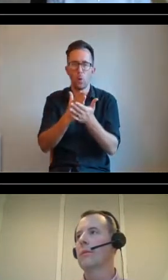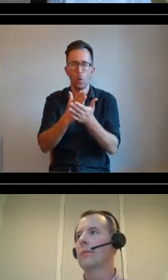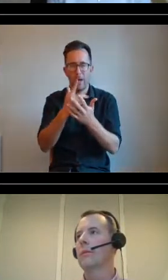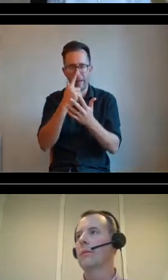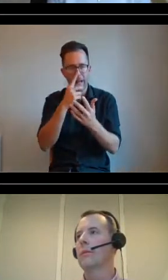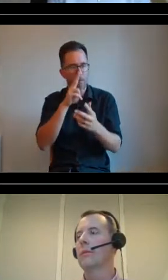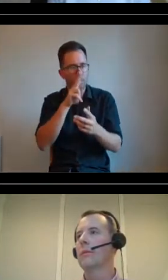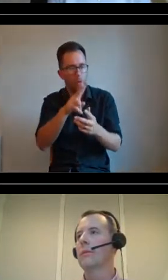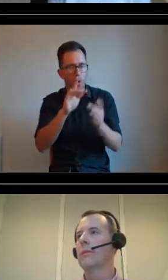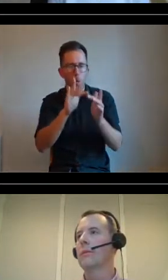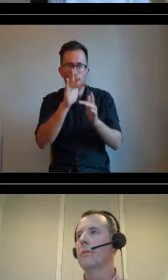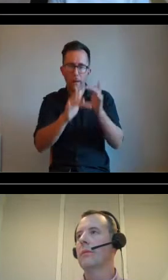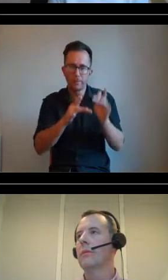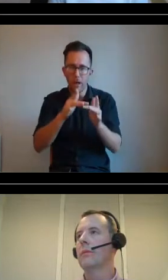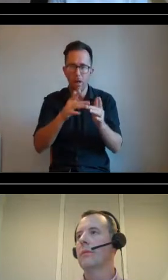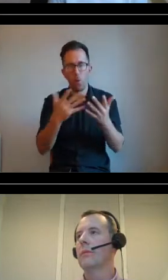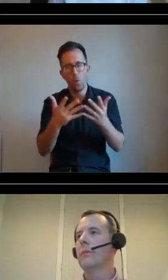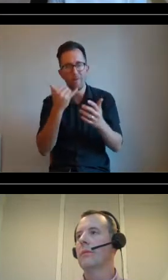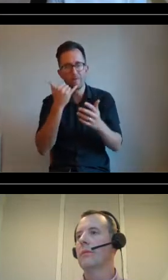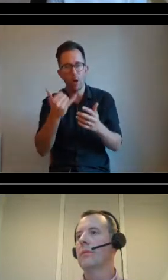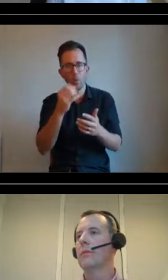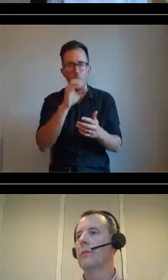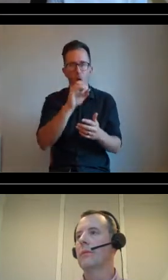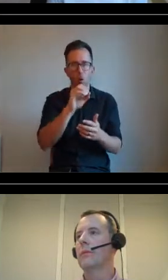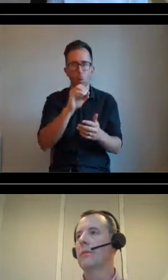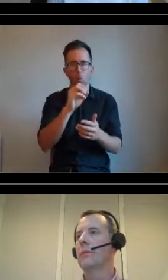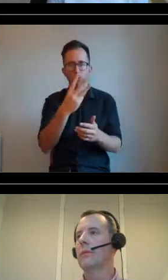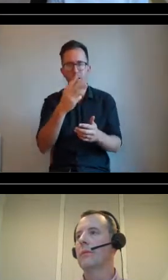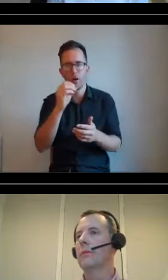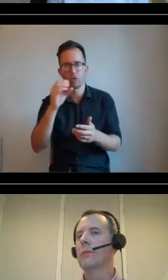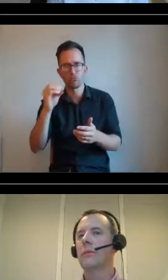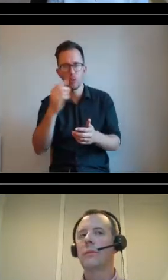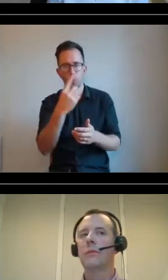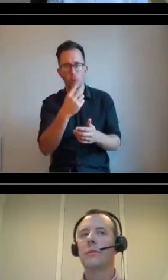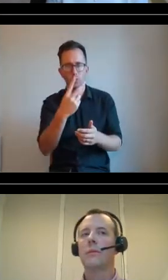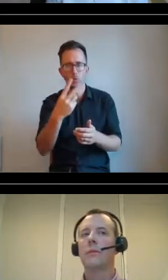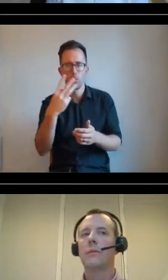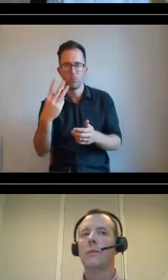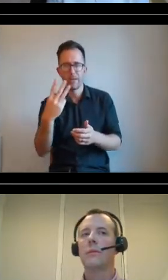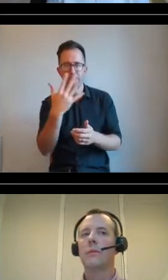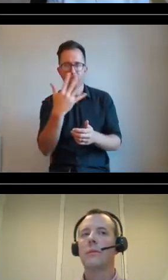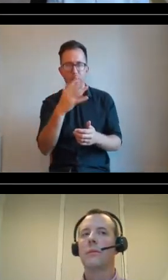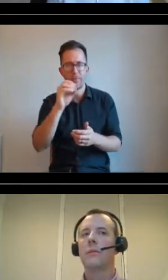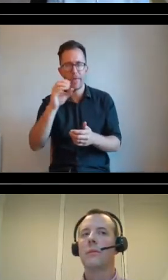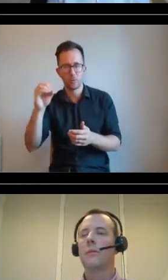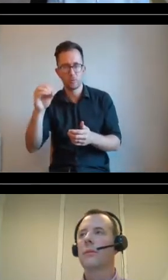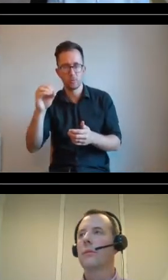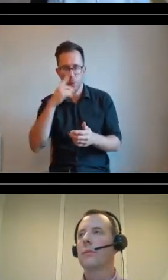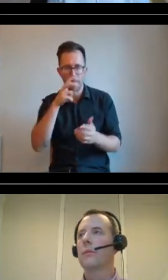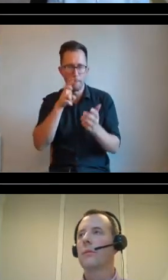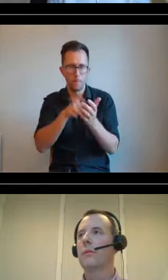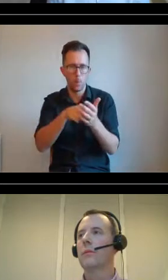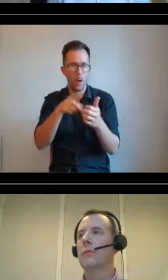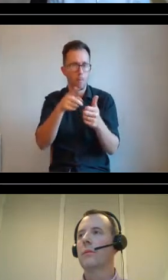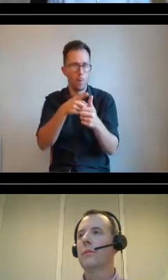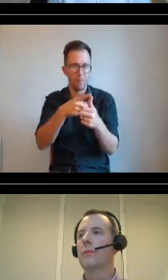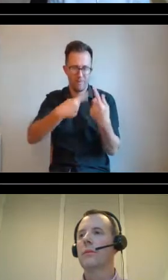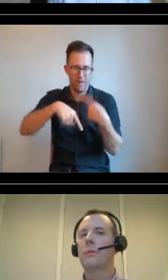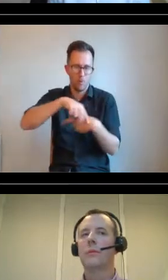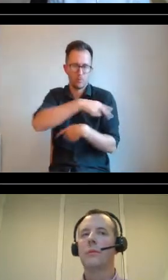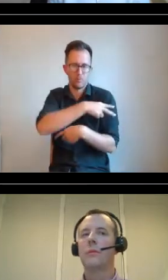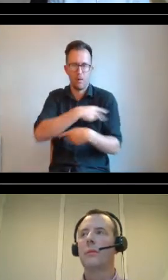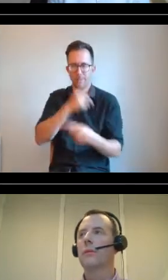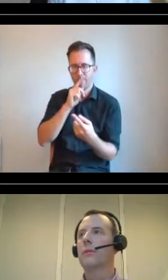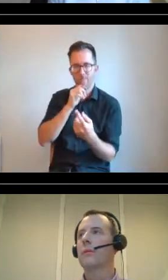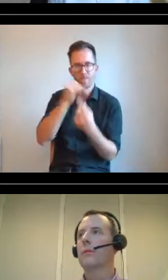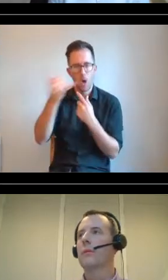ring that 0300 123 5000 number so that you can book a specific response to get your questions answered that you haven't